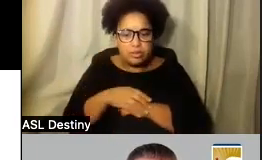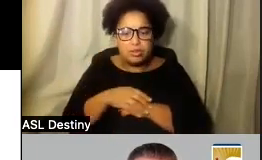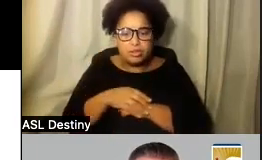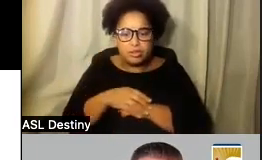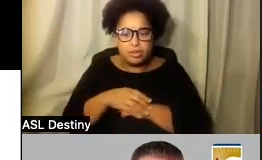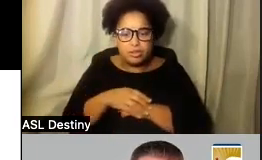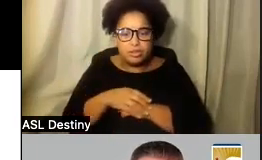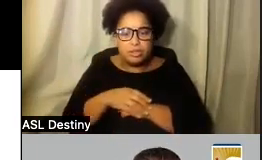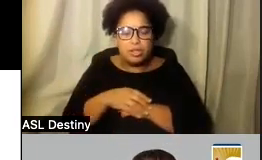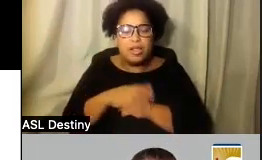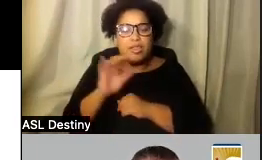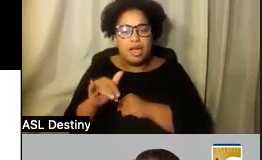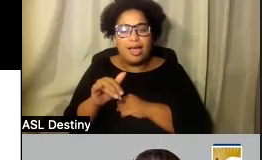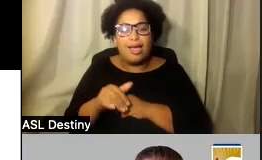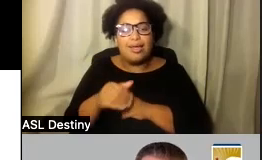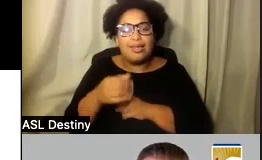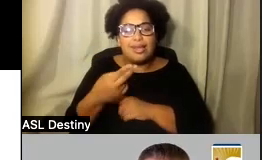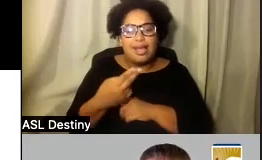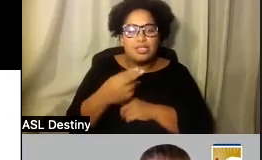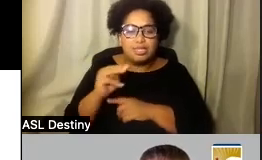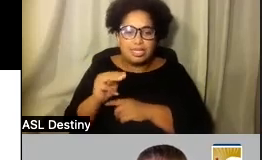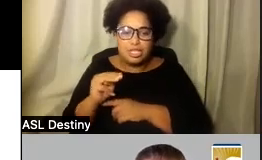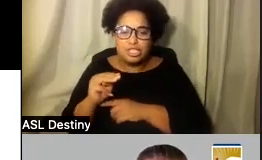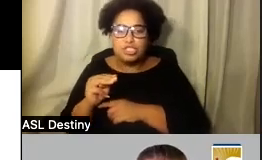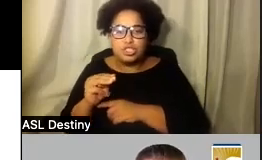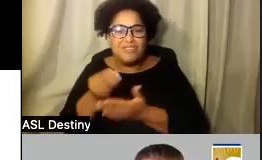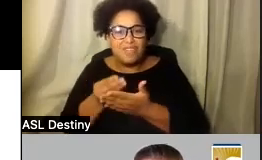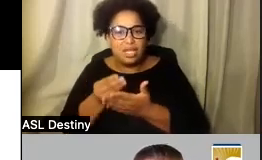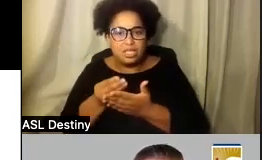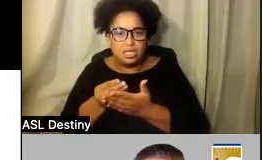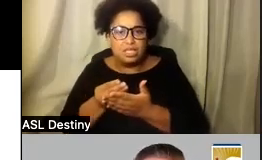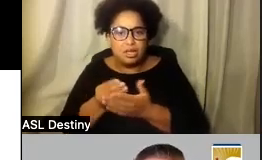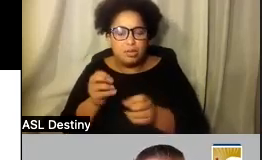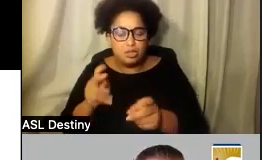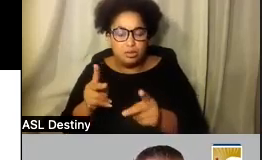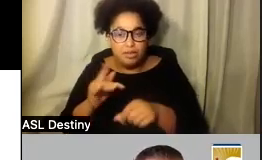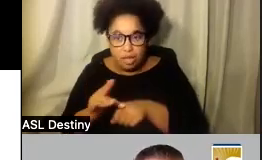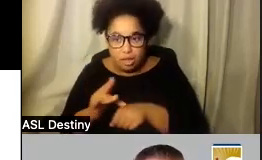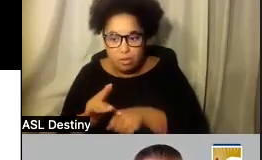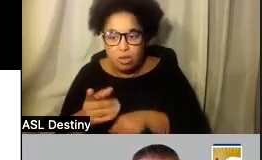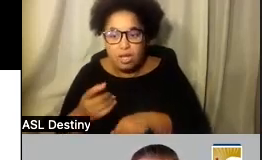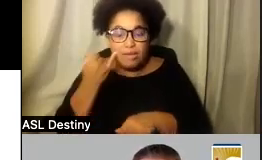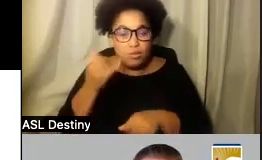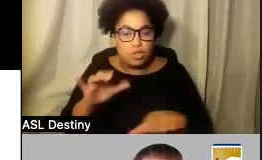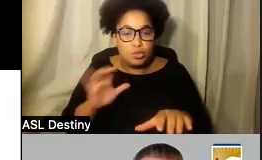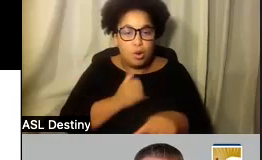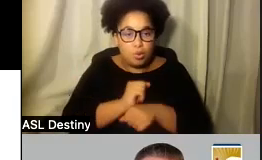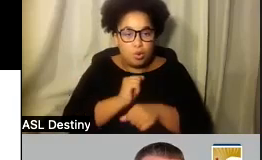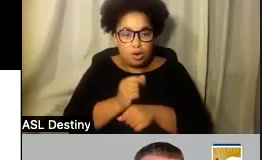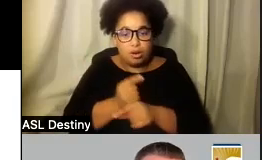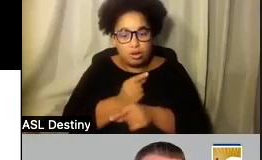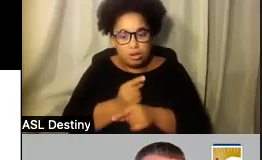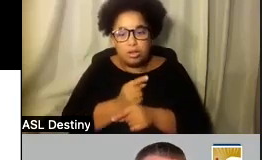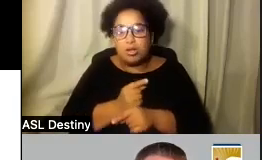that hazard mitigation funding opportunity open up for us. And we're hoping that if we can do our job to the best of our abilities and everyone can get in, everyone